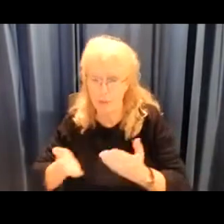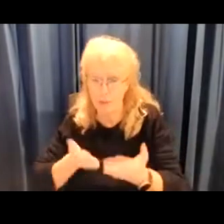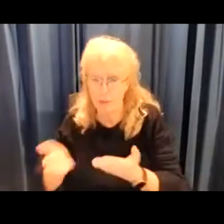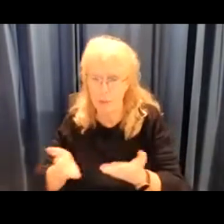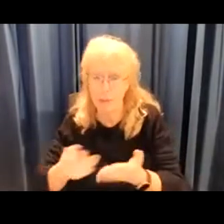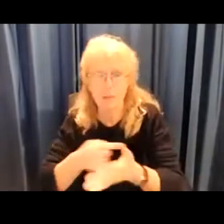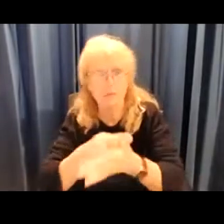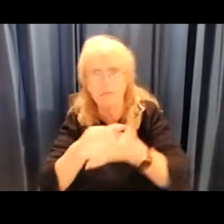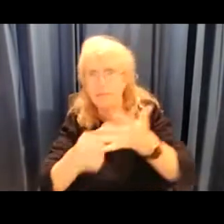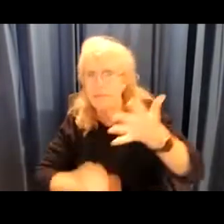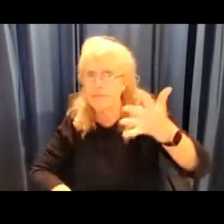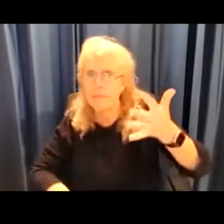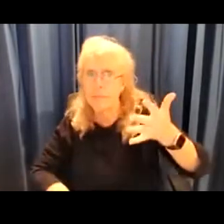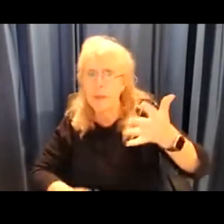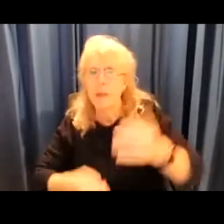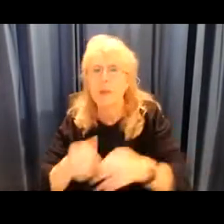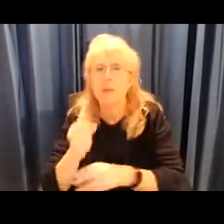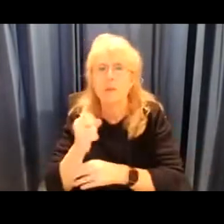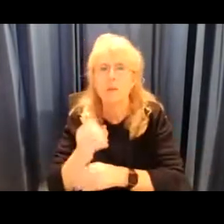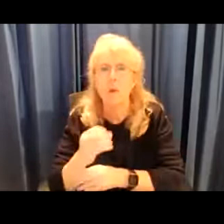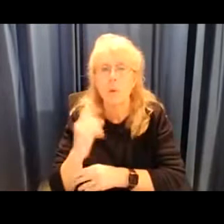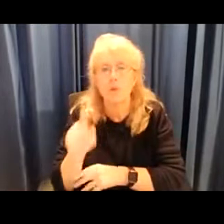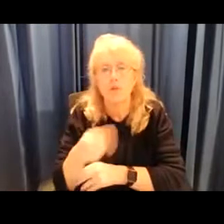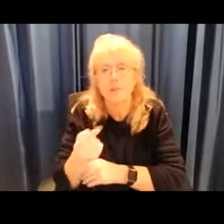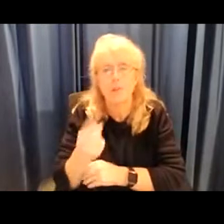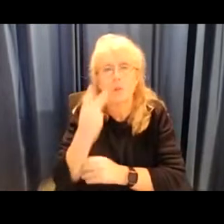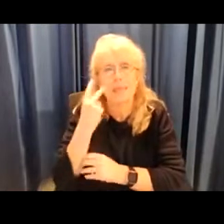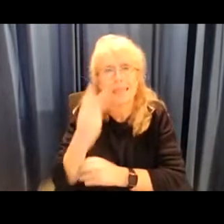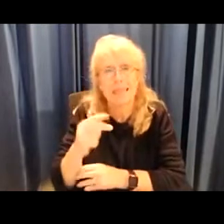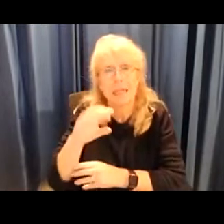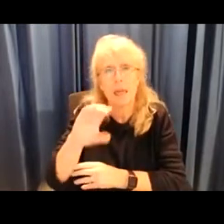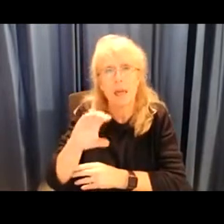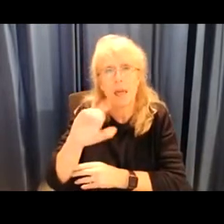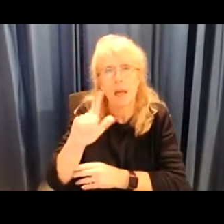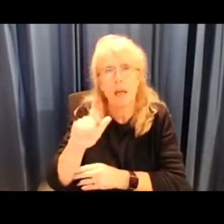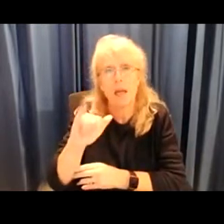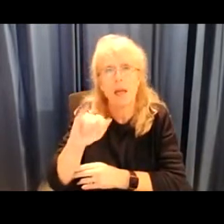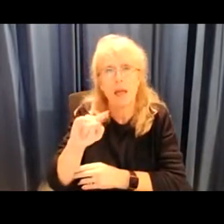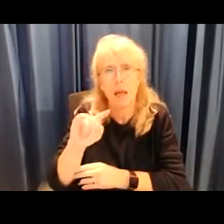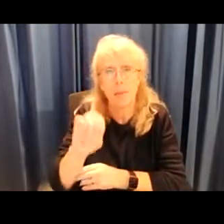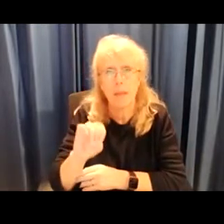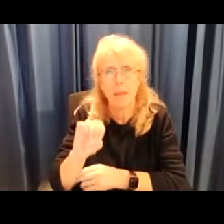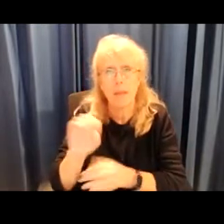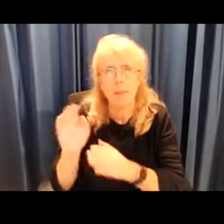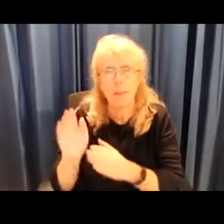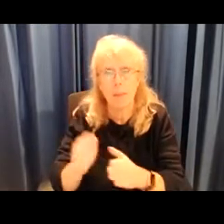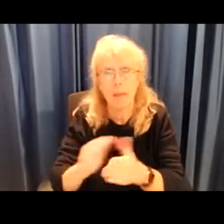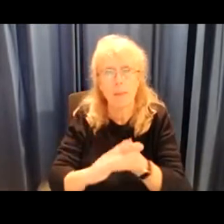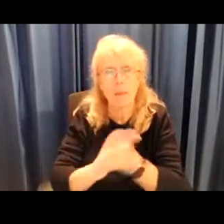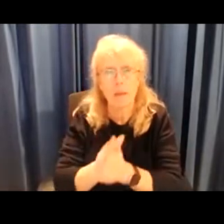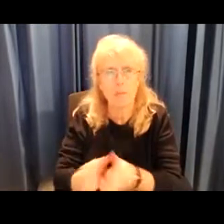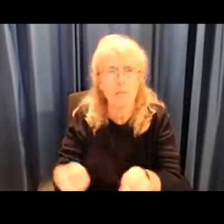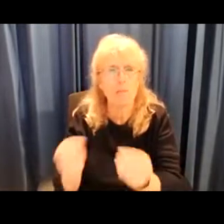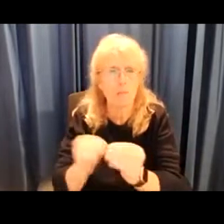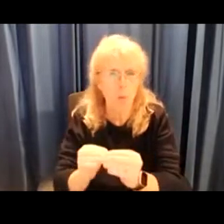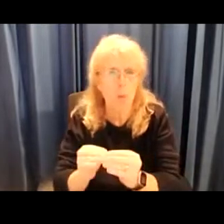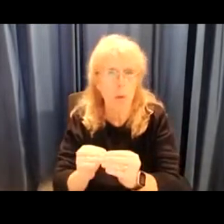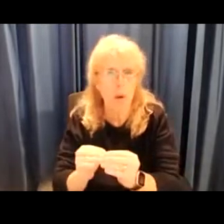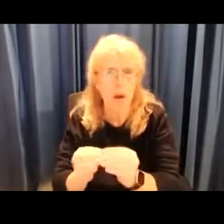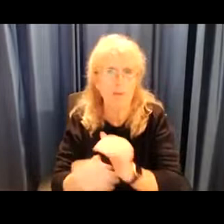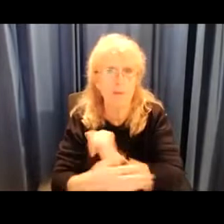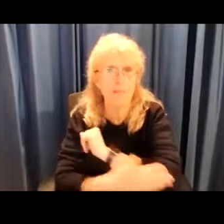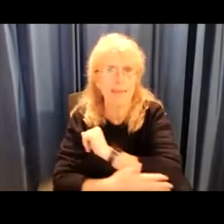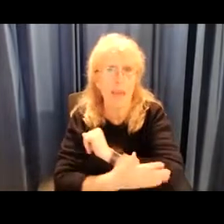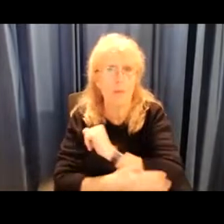just seeing climate planning become more of a county priority, it's,